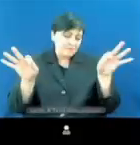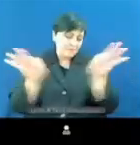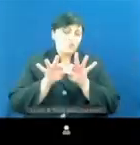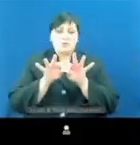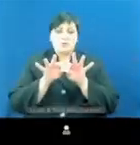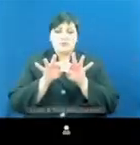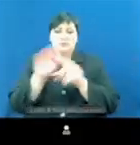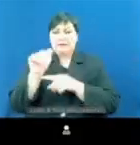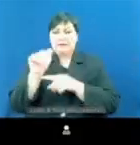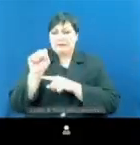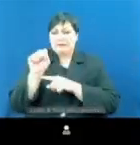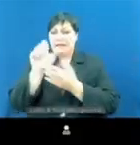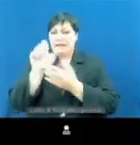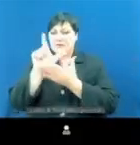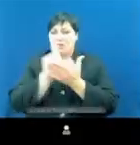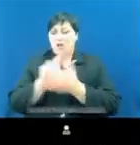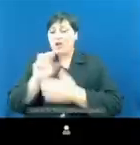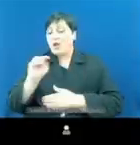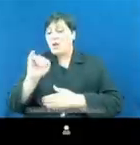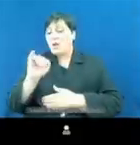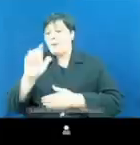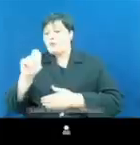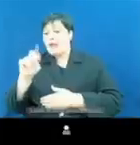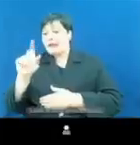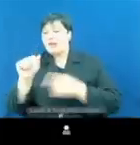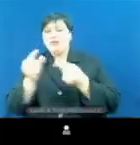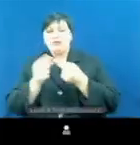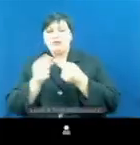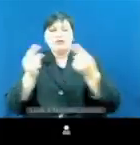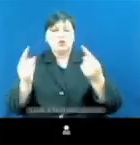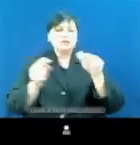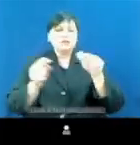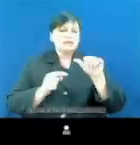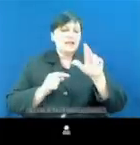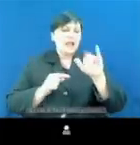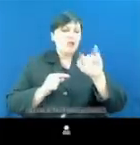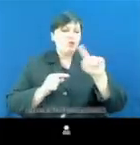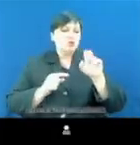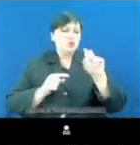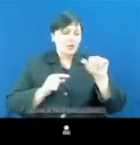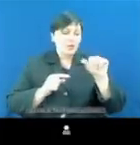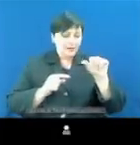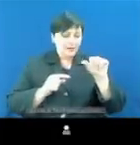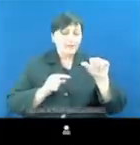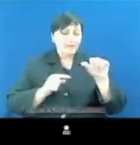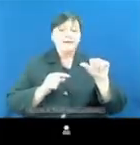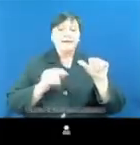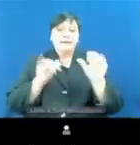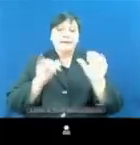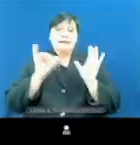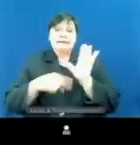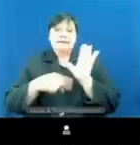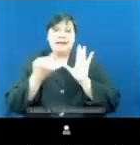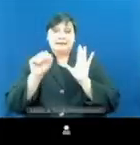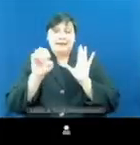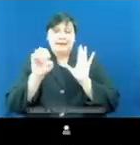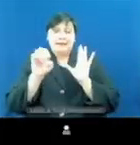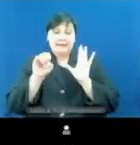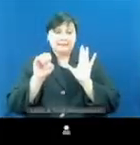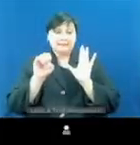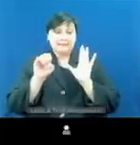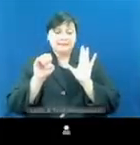law. Miranda versus Arizona, and there are a number of good material. There's at least one very